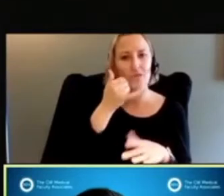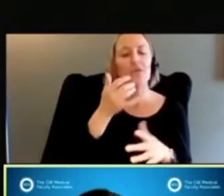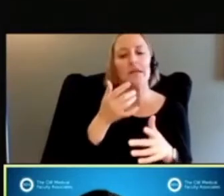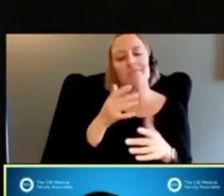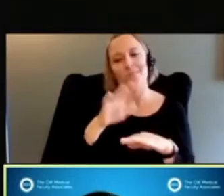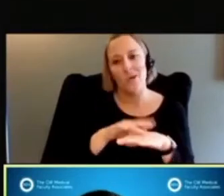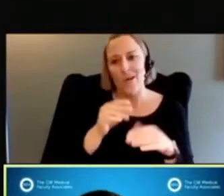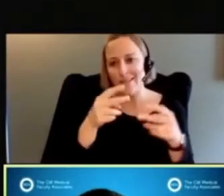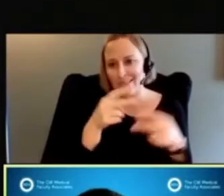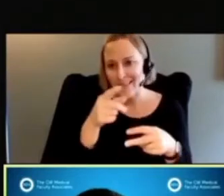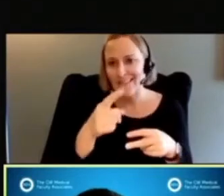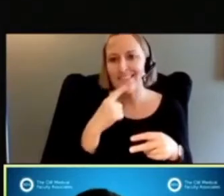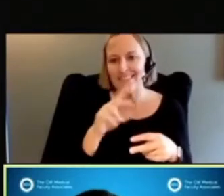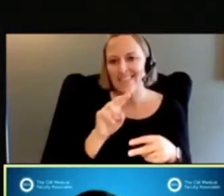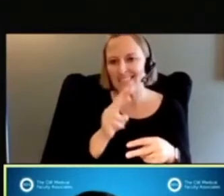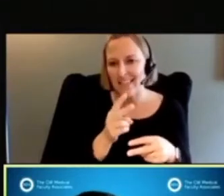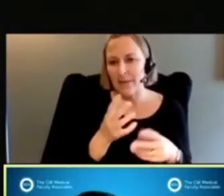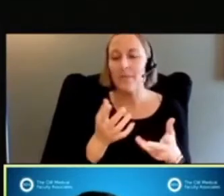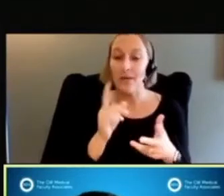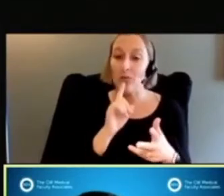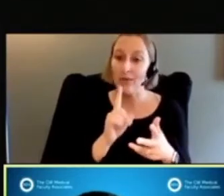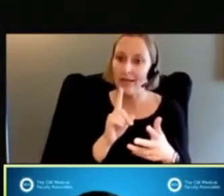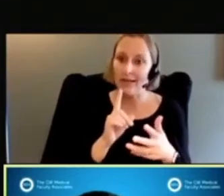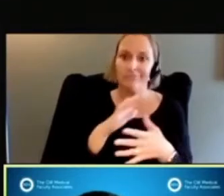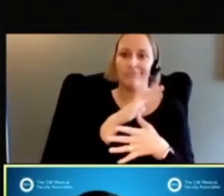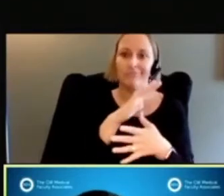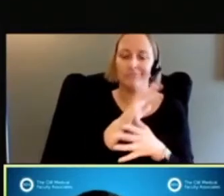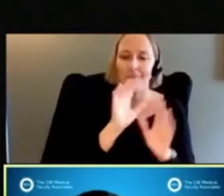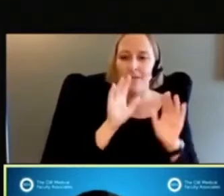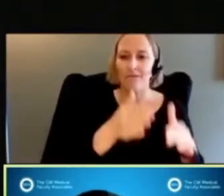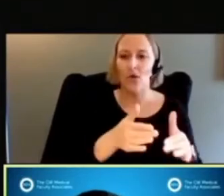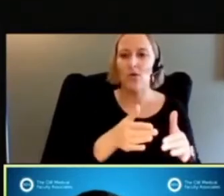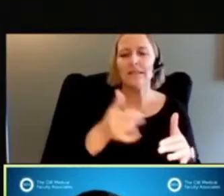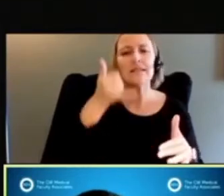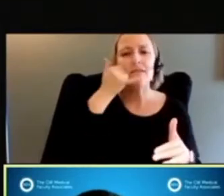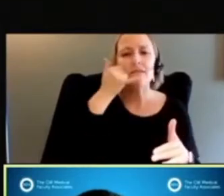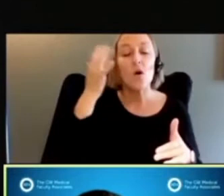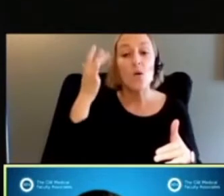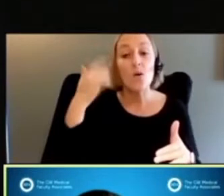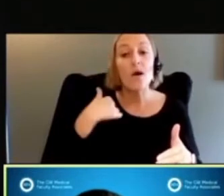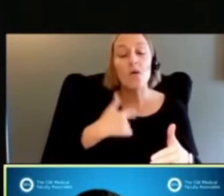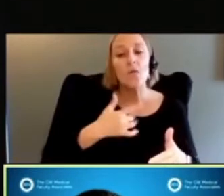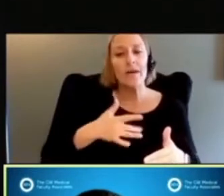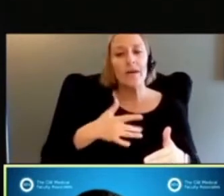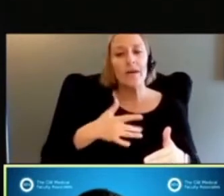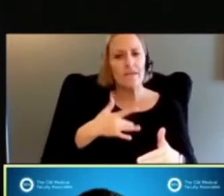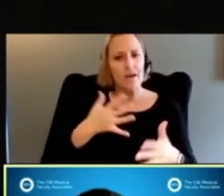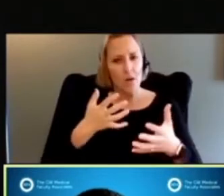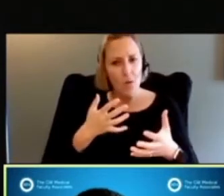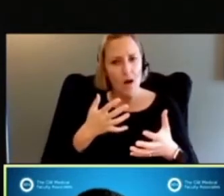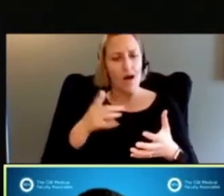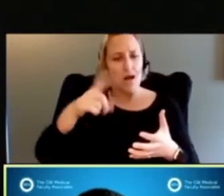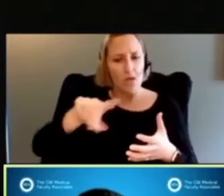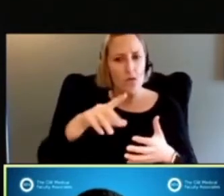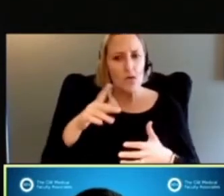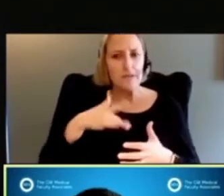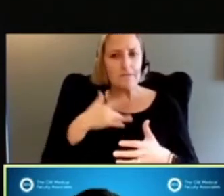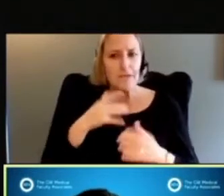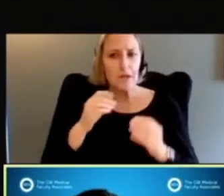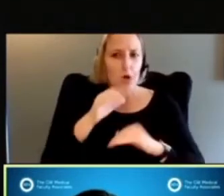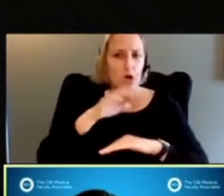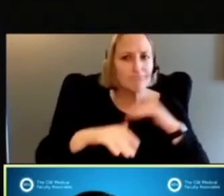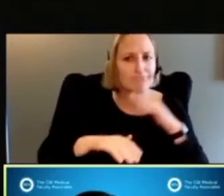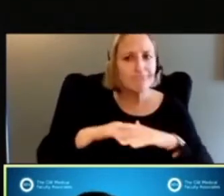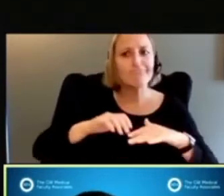slide, because we really felt like we needed to build the basic knowledge and comfort with utilizing their device.